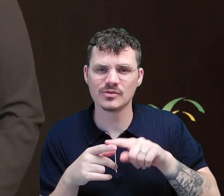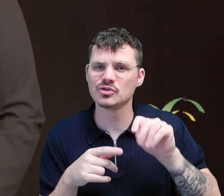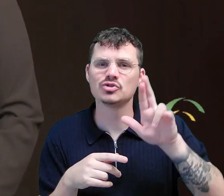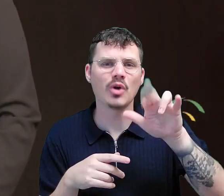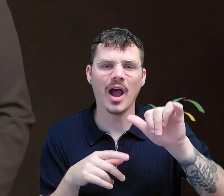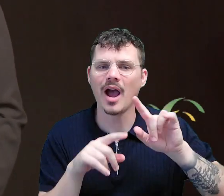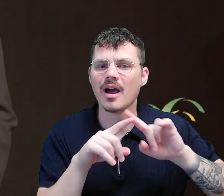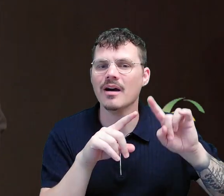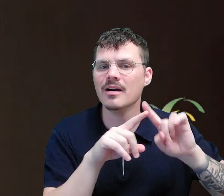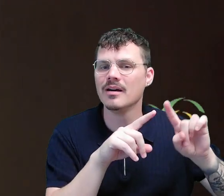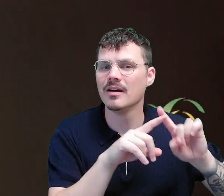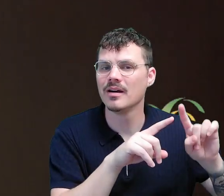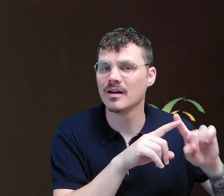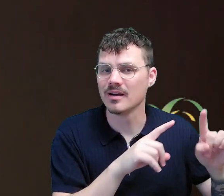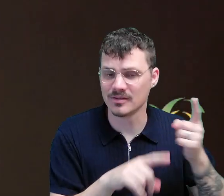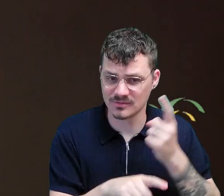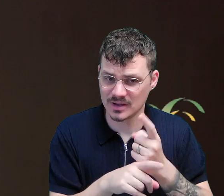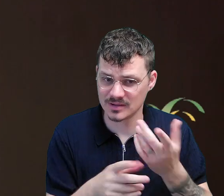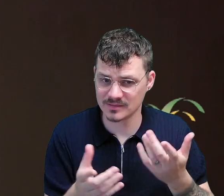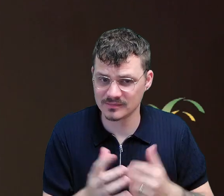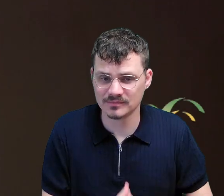try stuff, right?